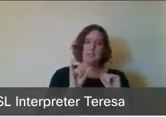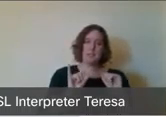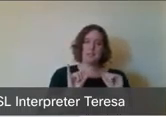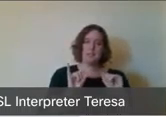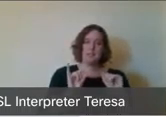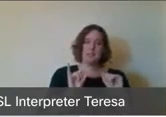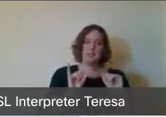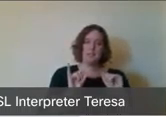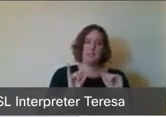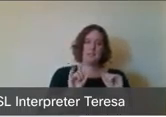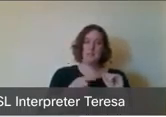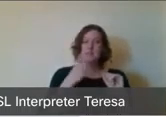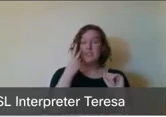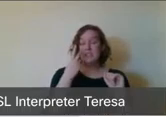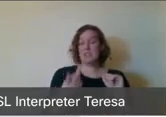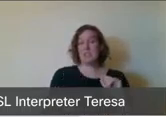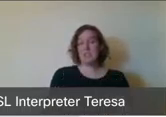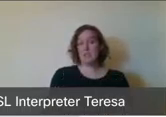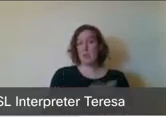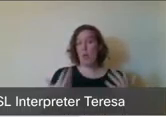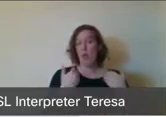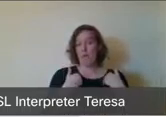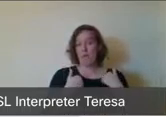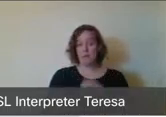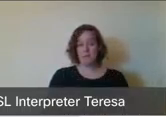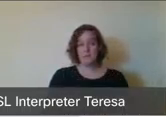get them in, we'll just see what we have.